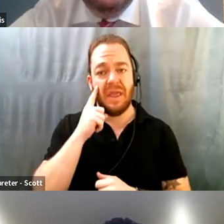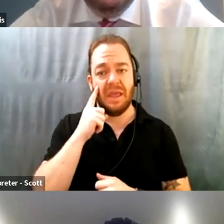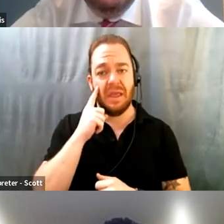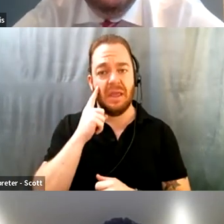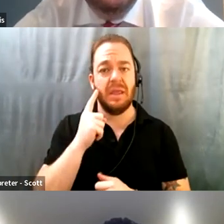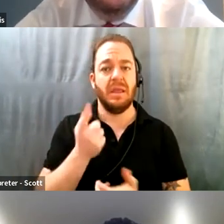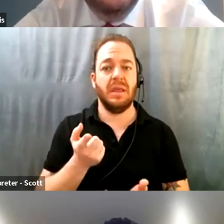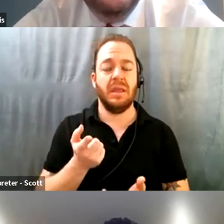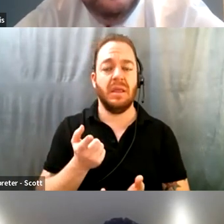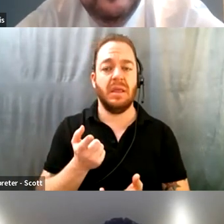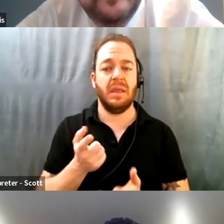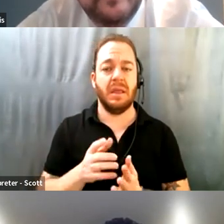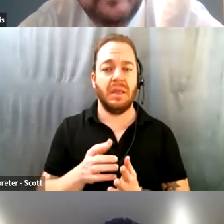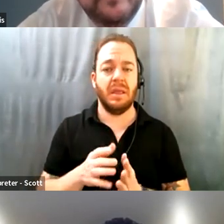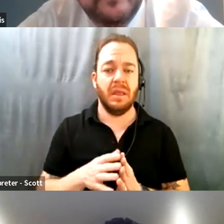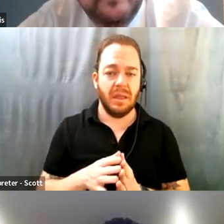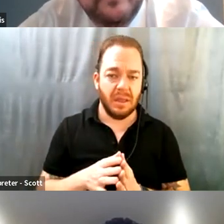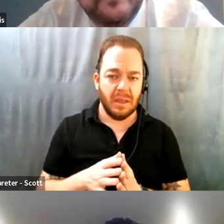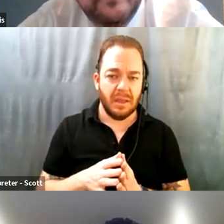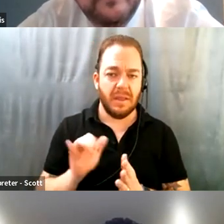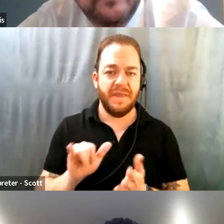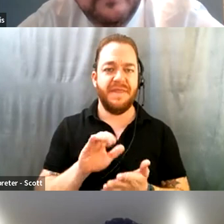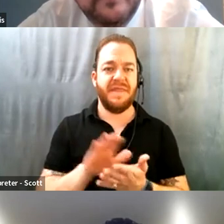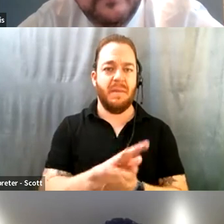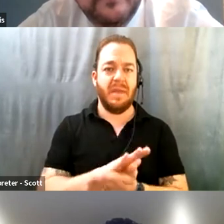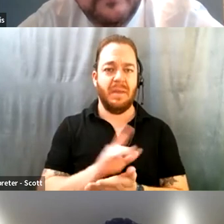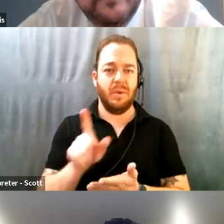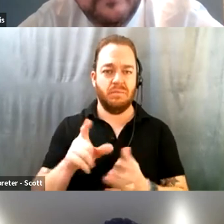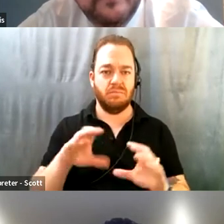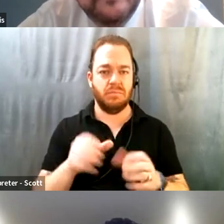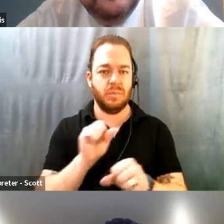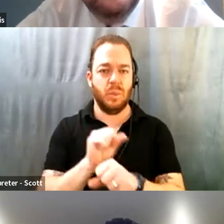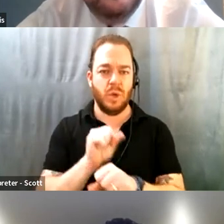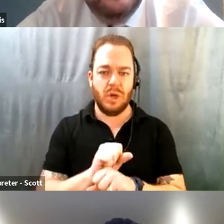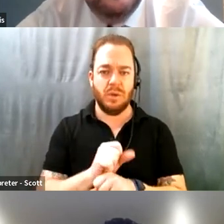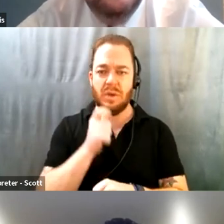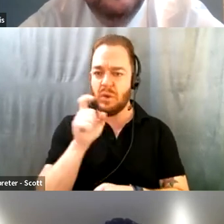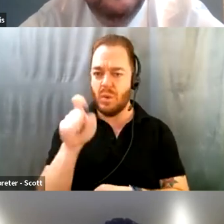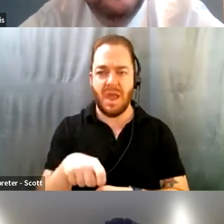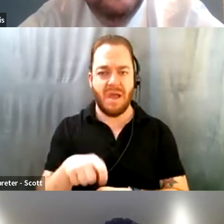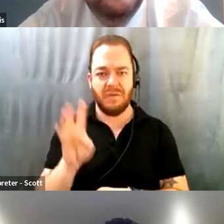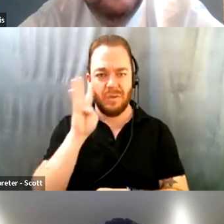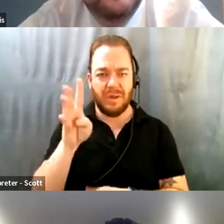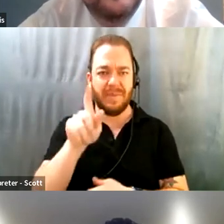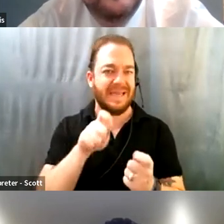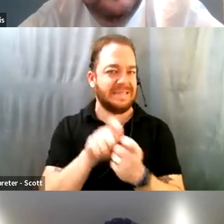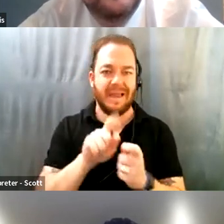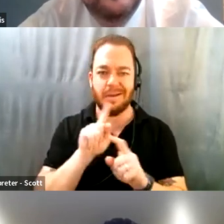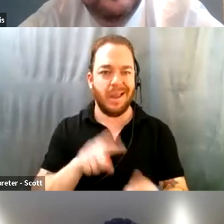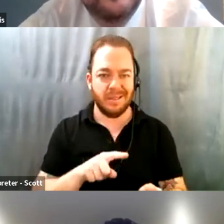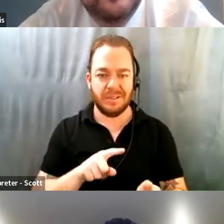memo that the task force is working on, we don't necessarily have to come up with exactly the answer,